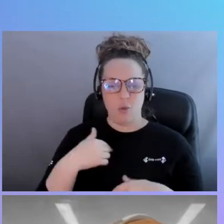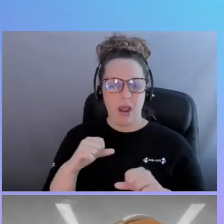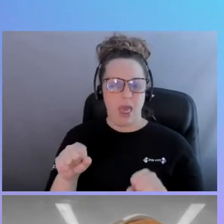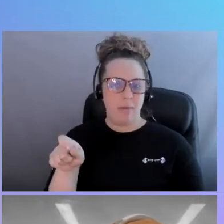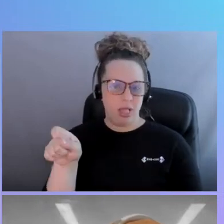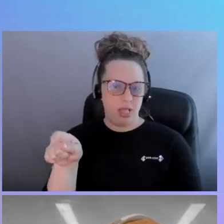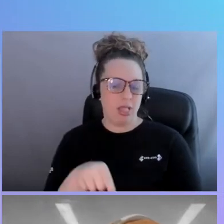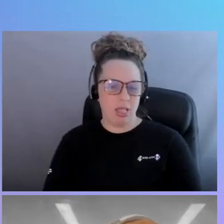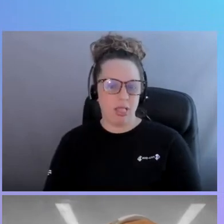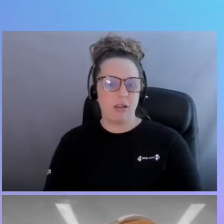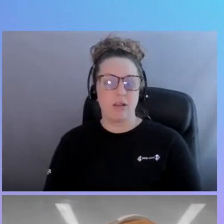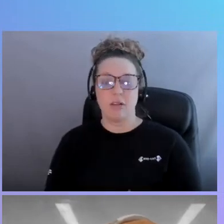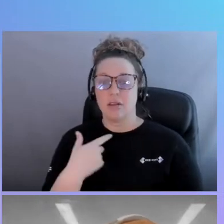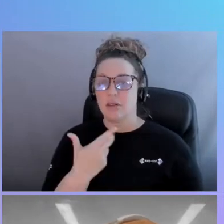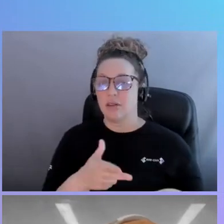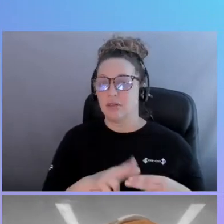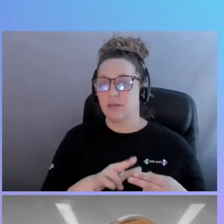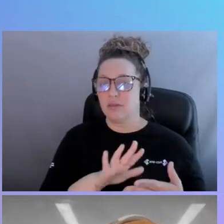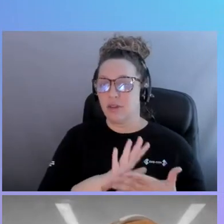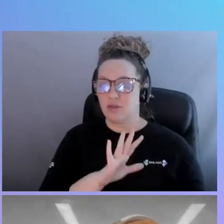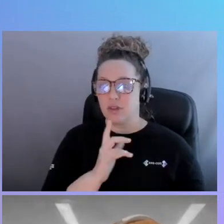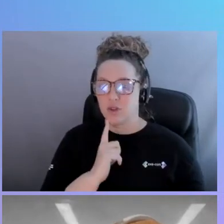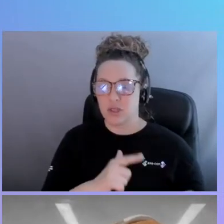choose increase contrast, for example.